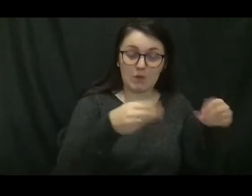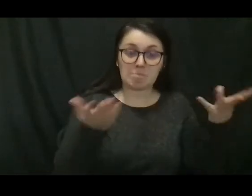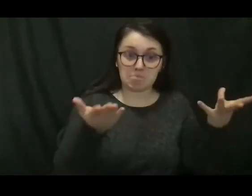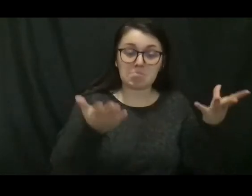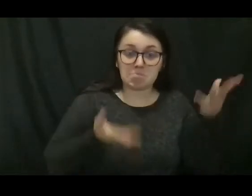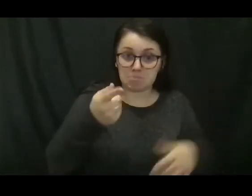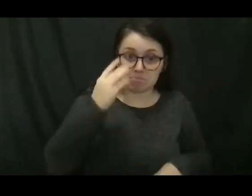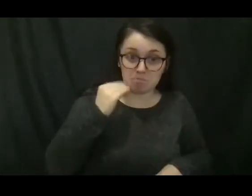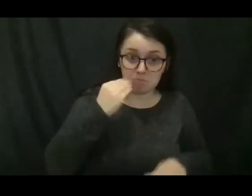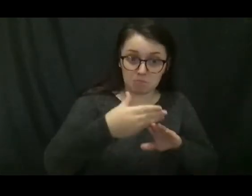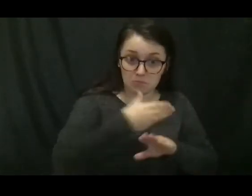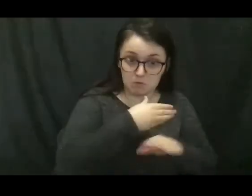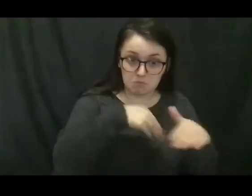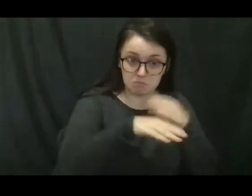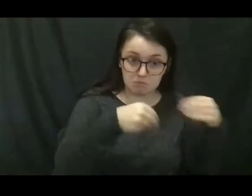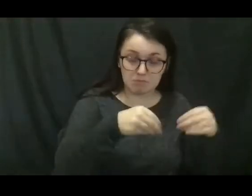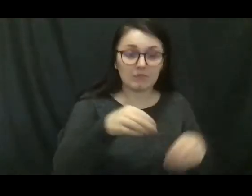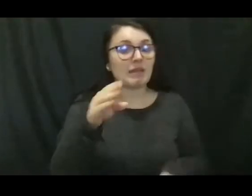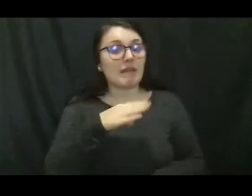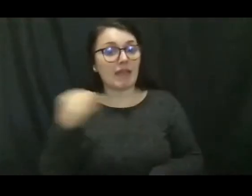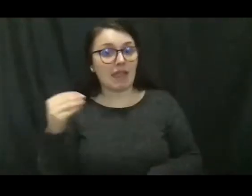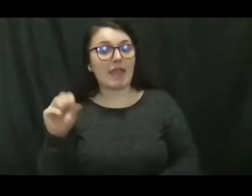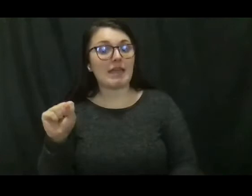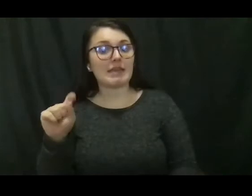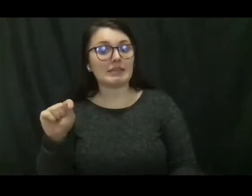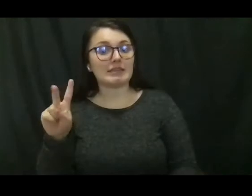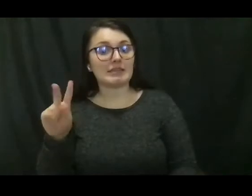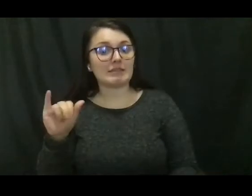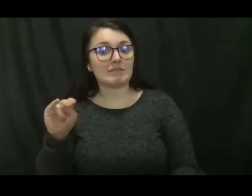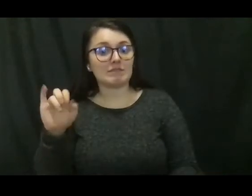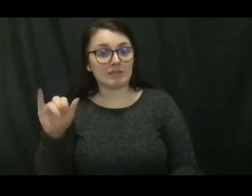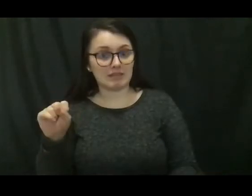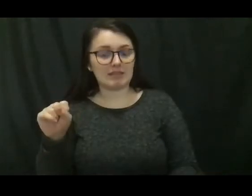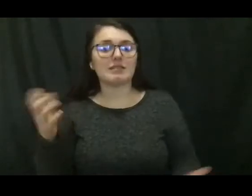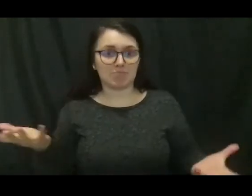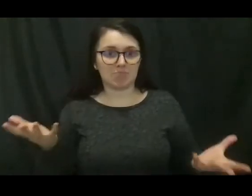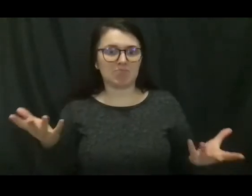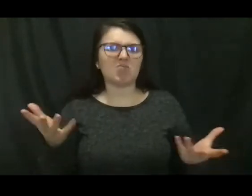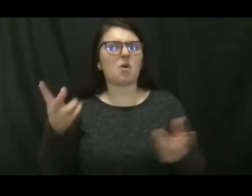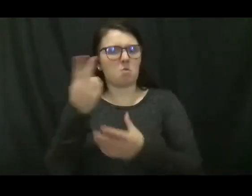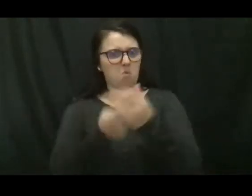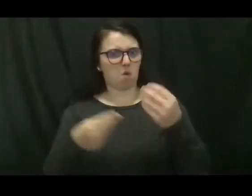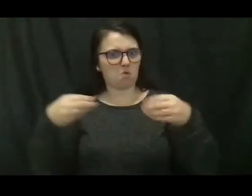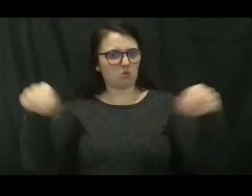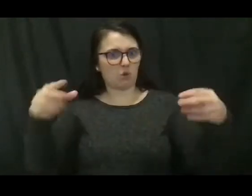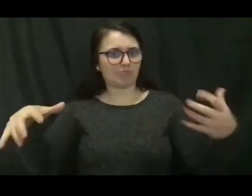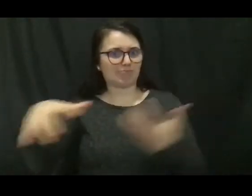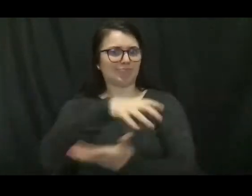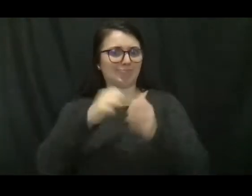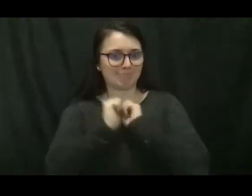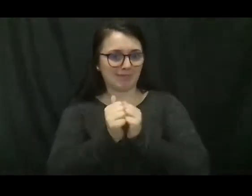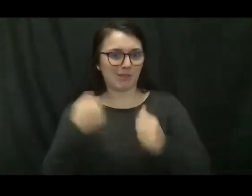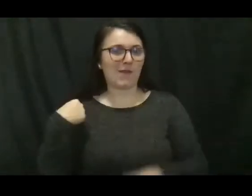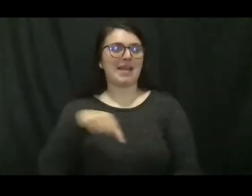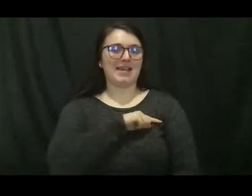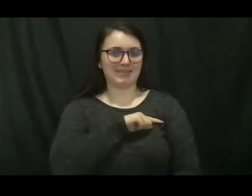Jerry's. And St. Vinny's. Yeah. So a nice cross between the two. And so just like at